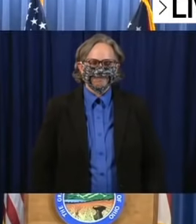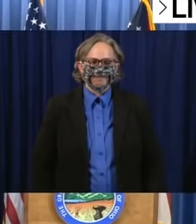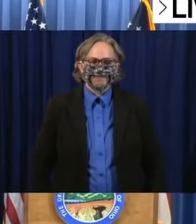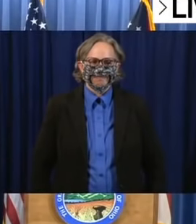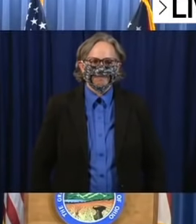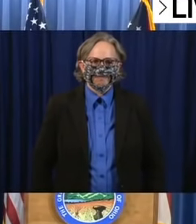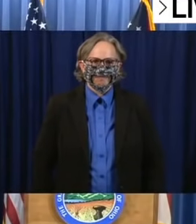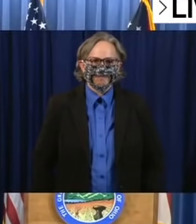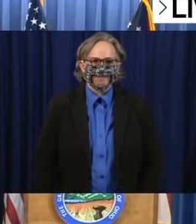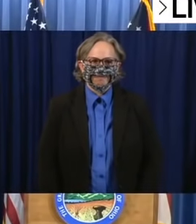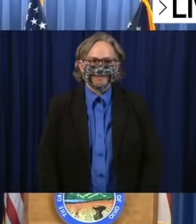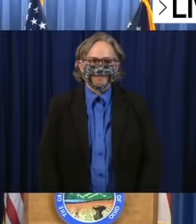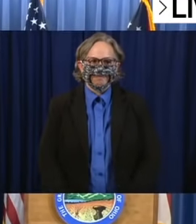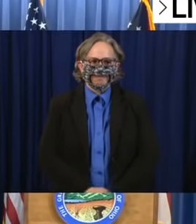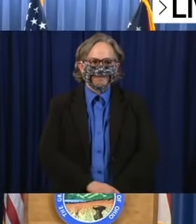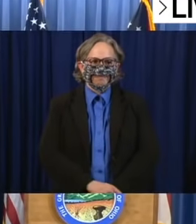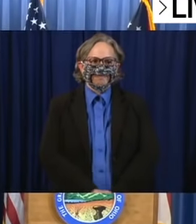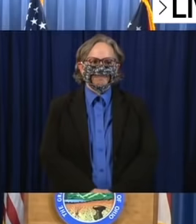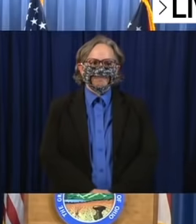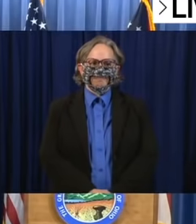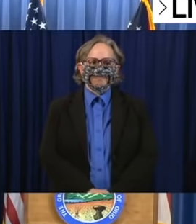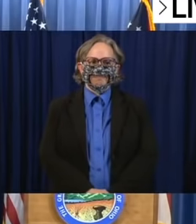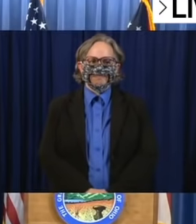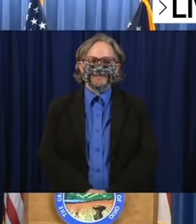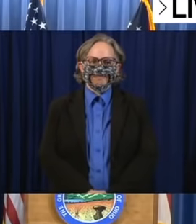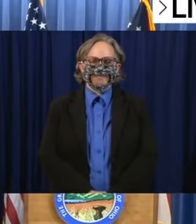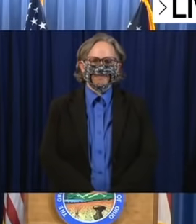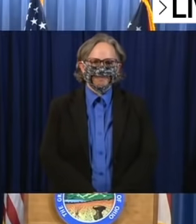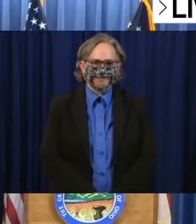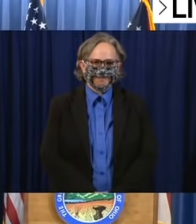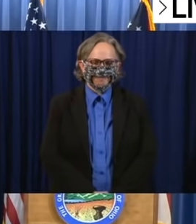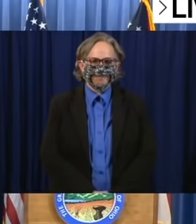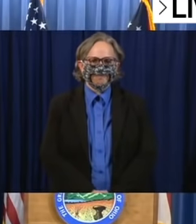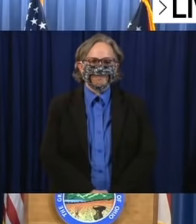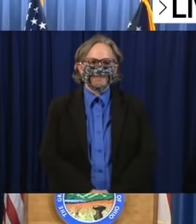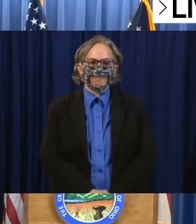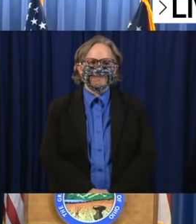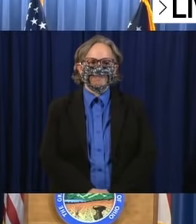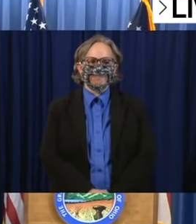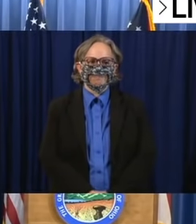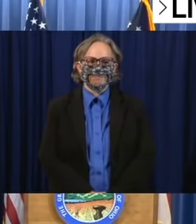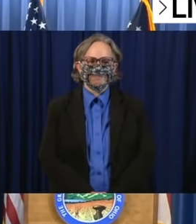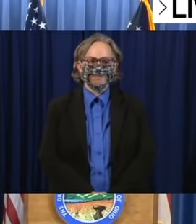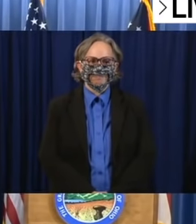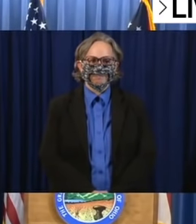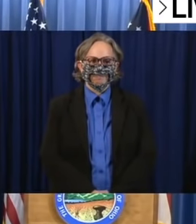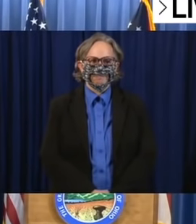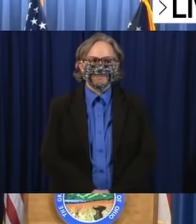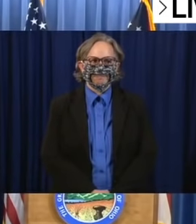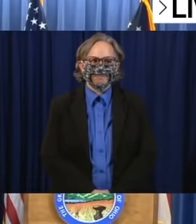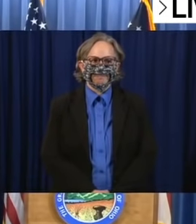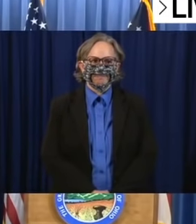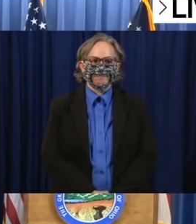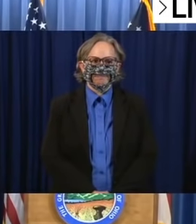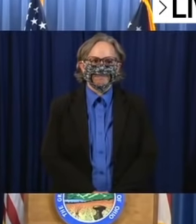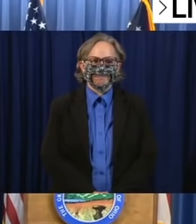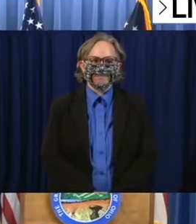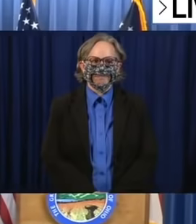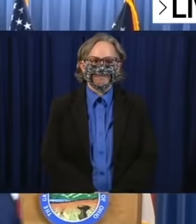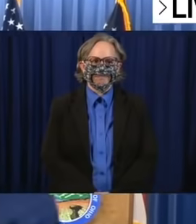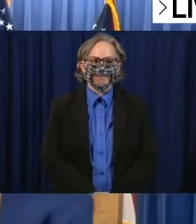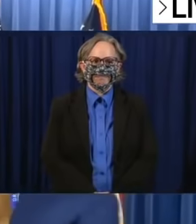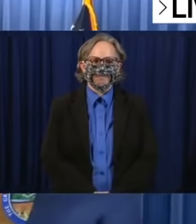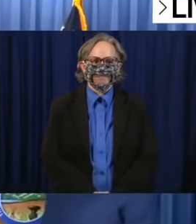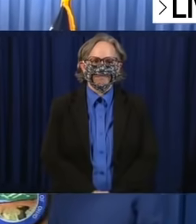cases a day. 2 days ago or 3 days ago was 384 cases were new in one day. And that was the lowest number that we'd seen for quite some